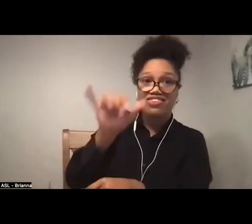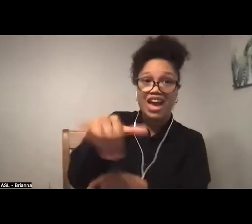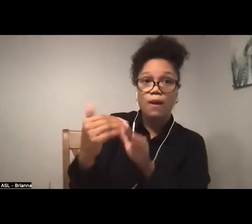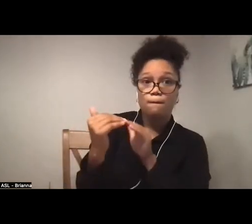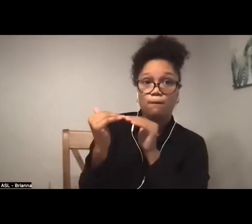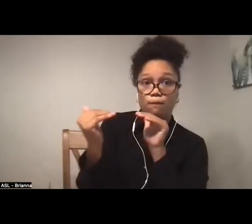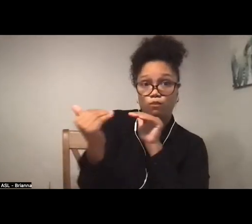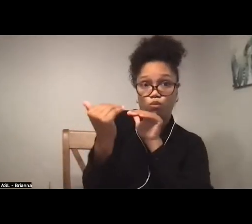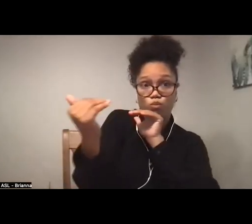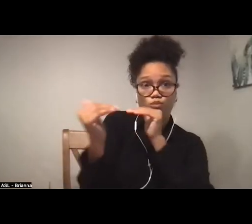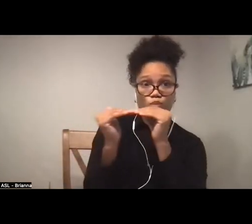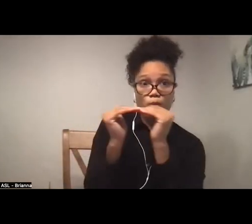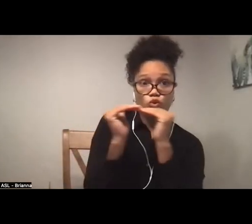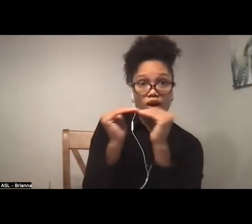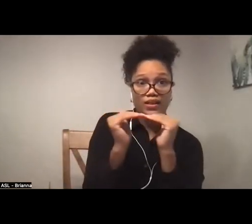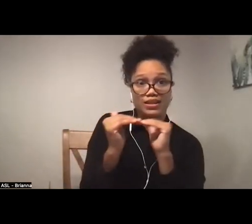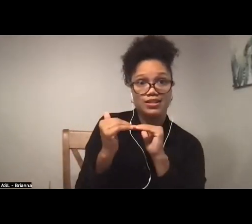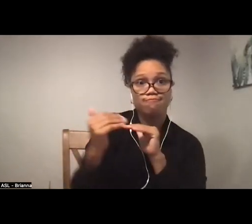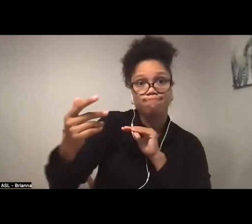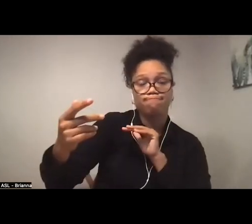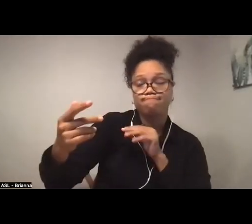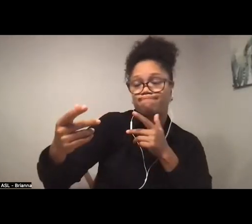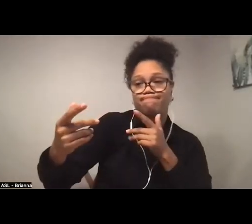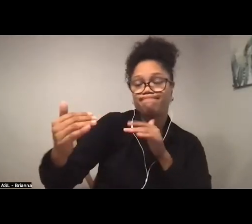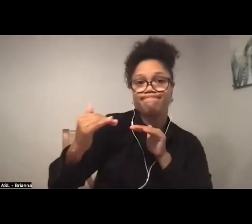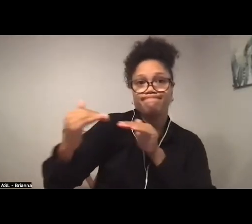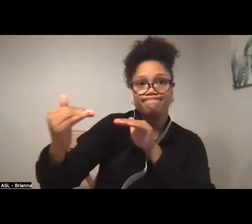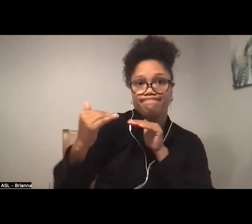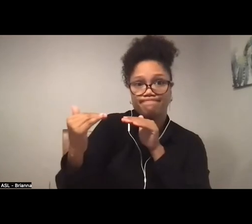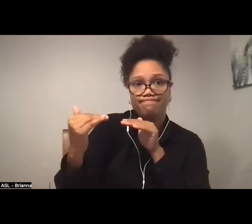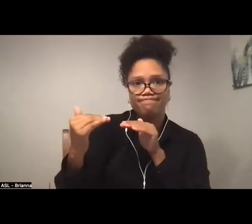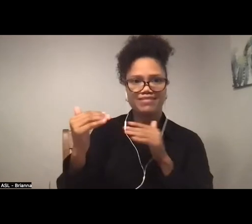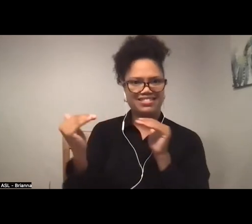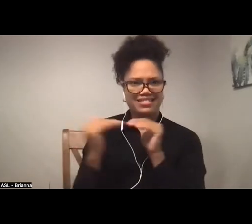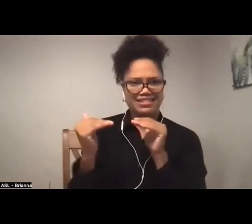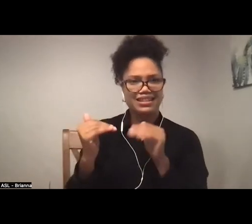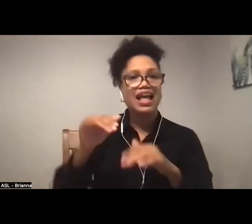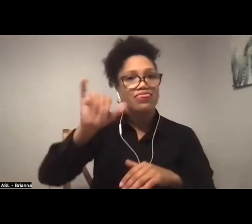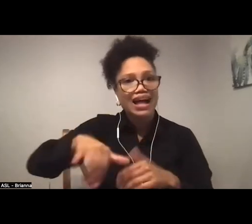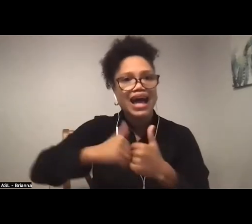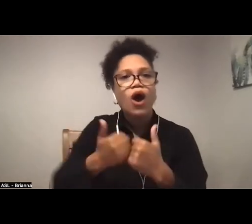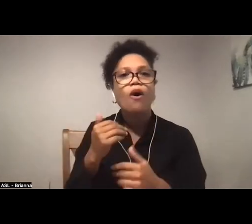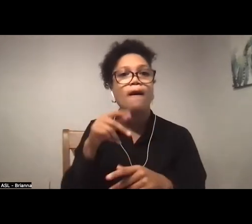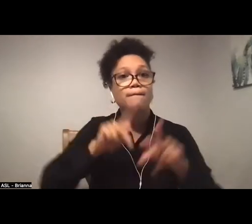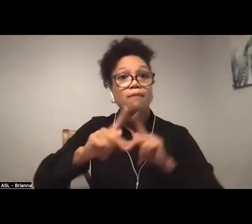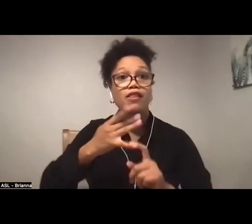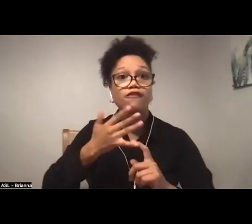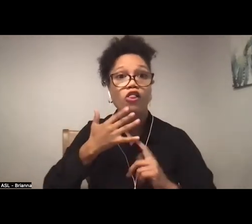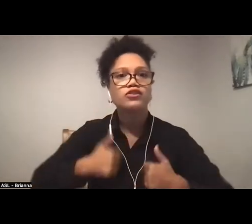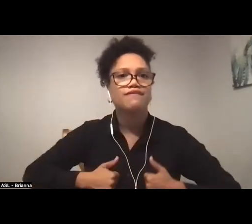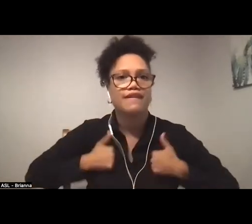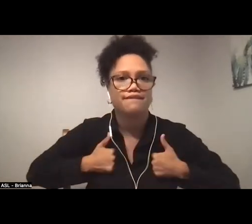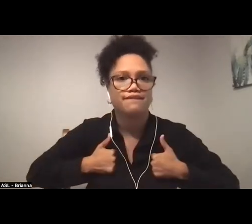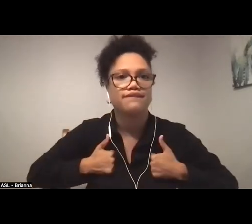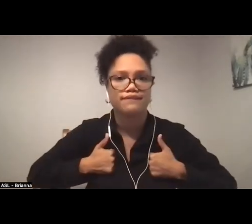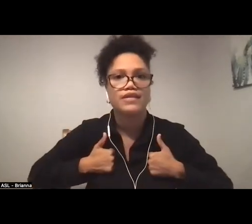has been how people of color have survived, right? And so you're right, Caitlin, in COVID, we